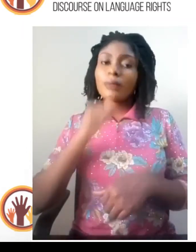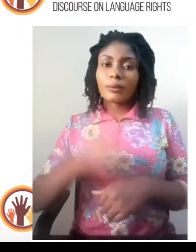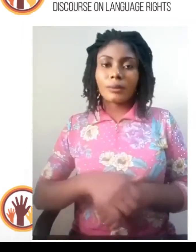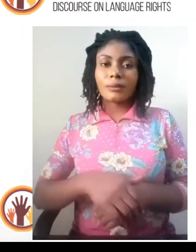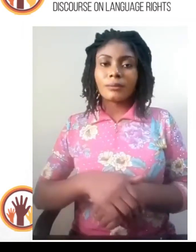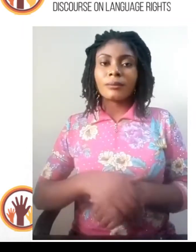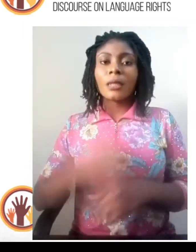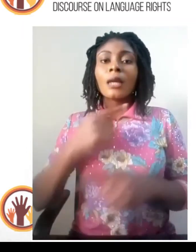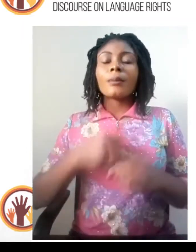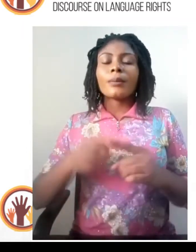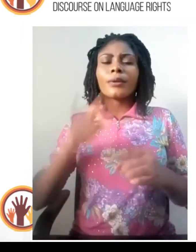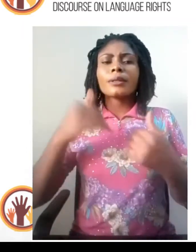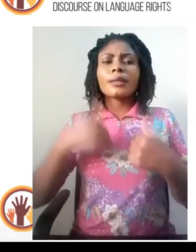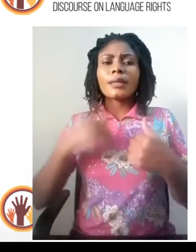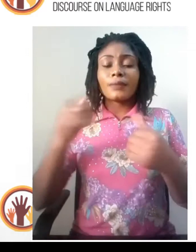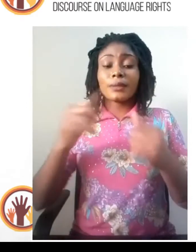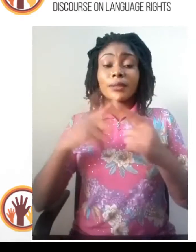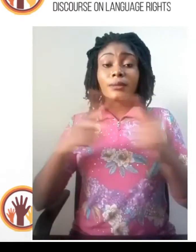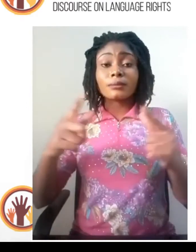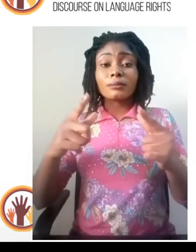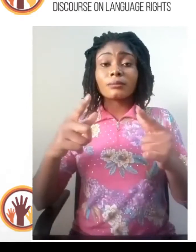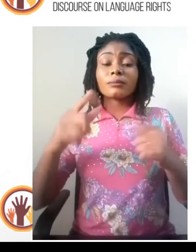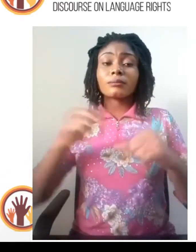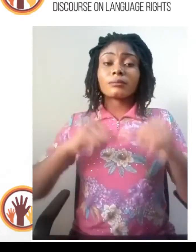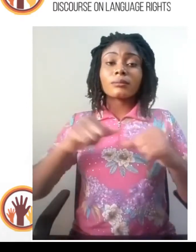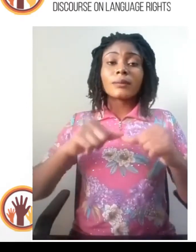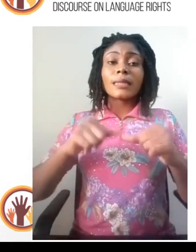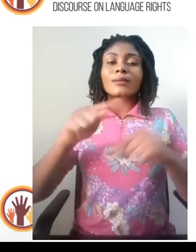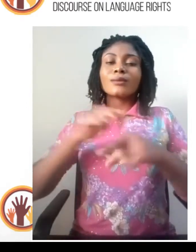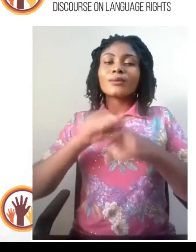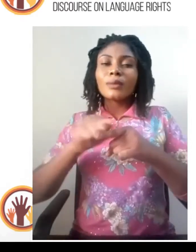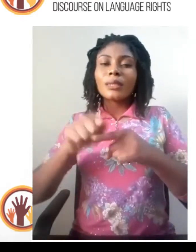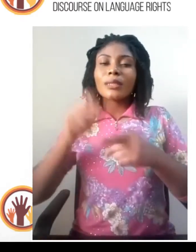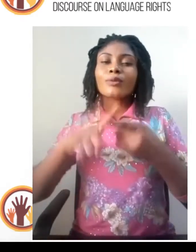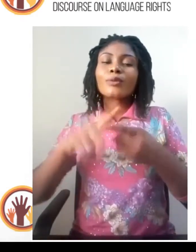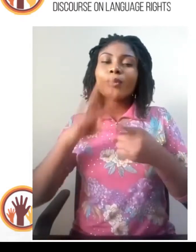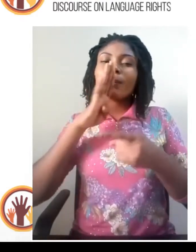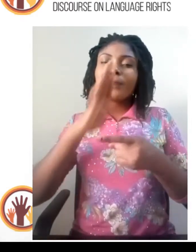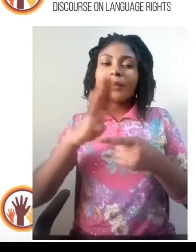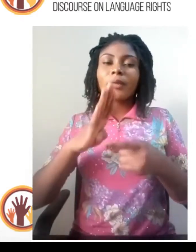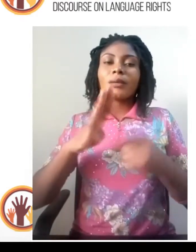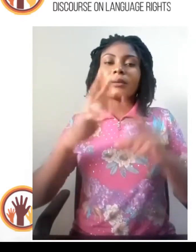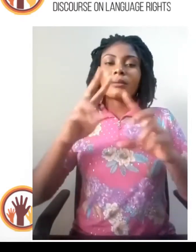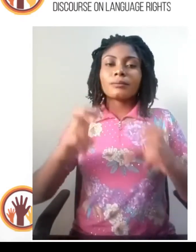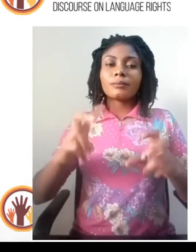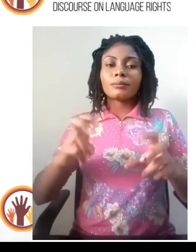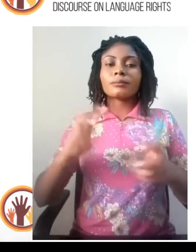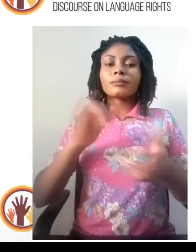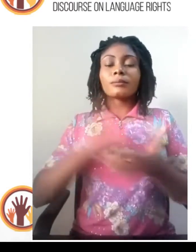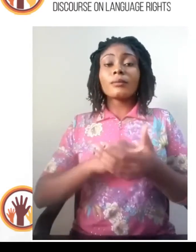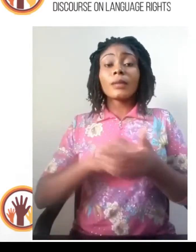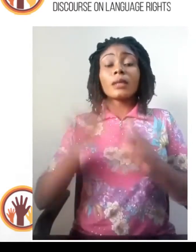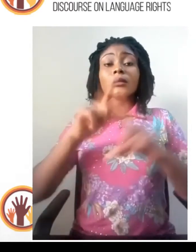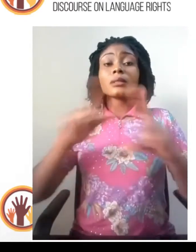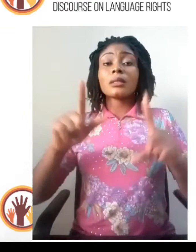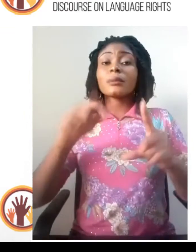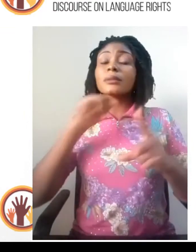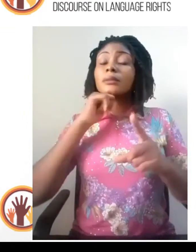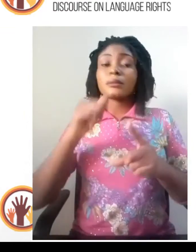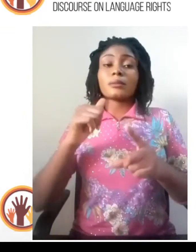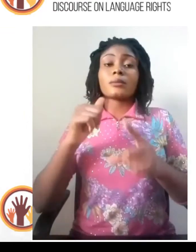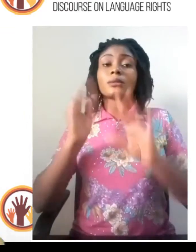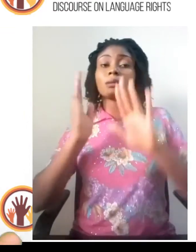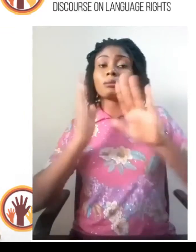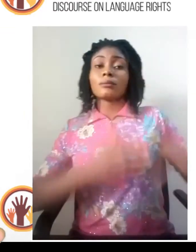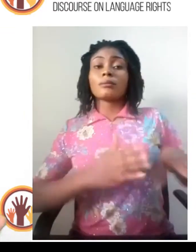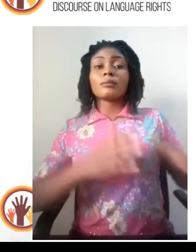But they have the training to analyze such languages. Sign language is not exceptional.